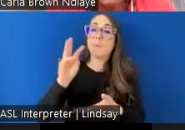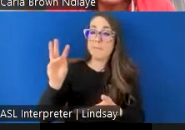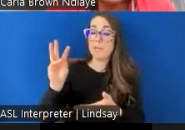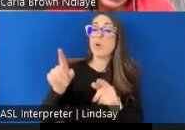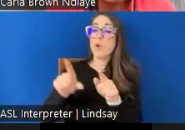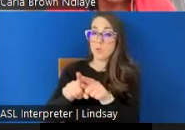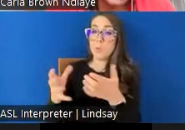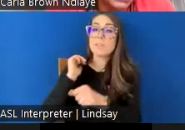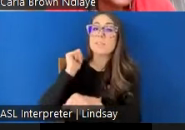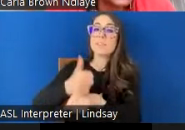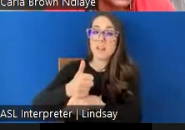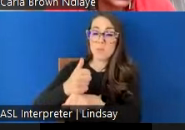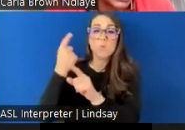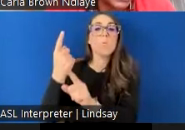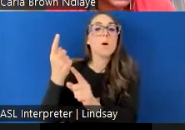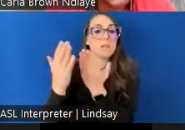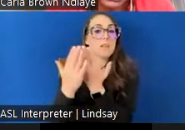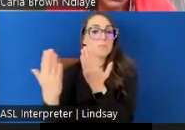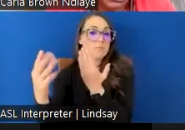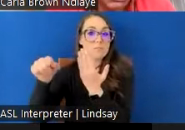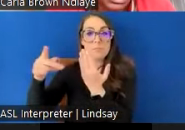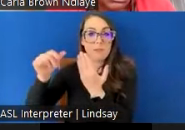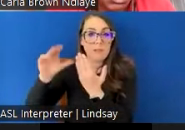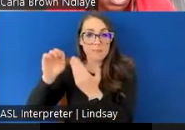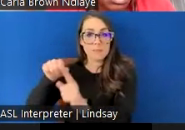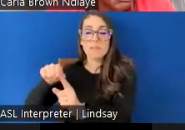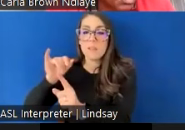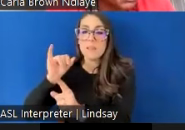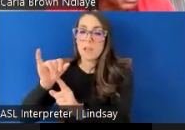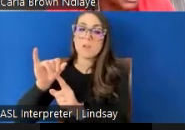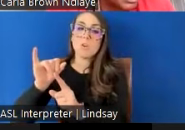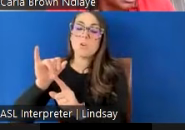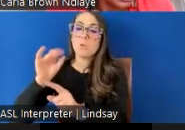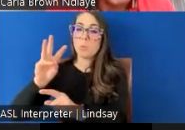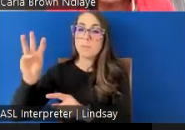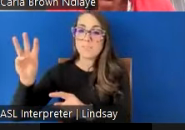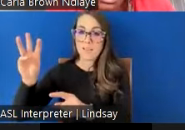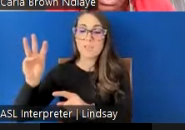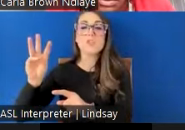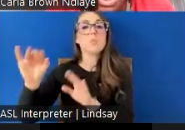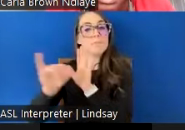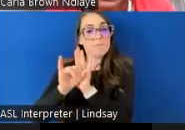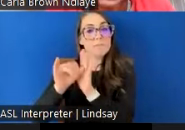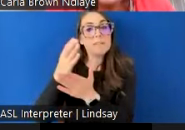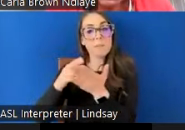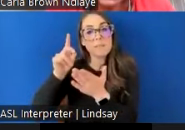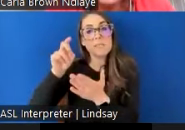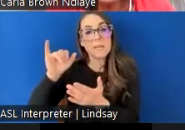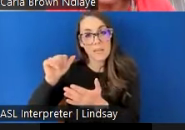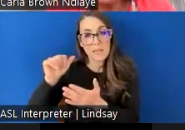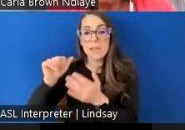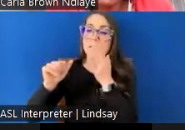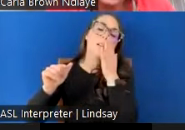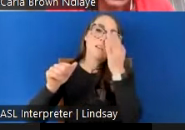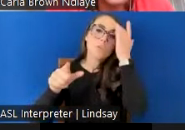website where we can advertise the DEI activities that our affiliate groups are involved in. If there are articles that somebody has